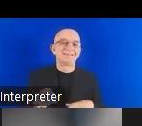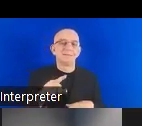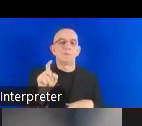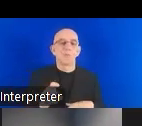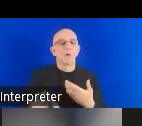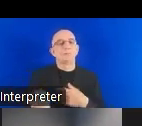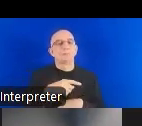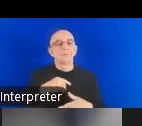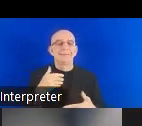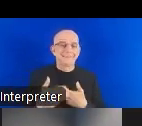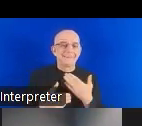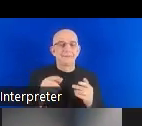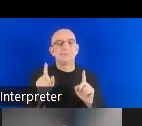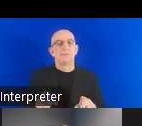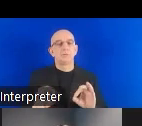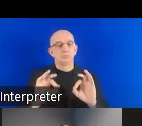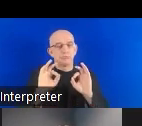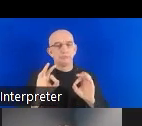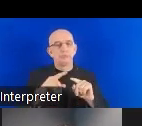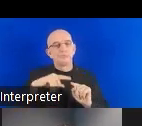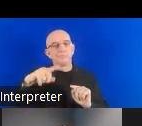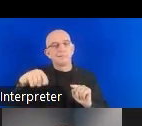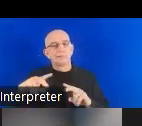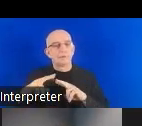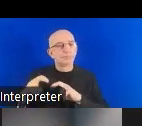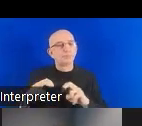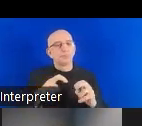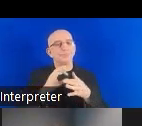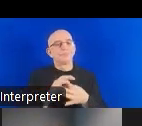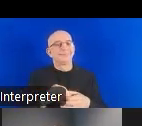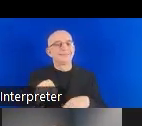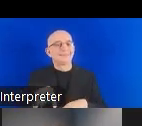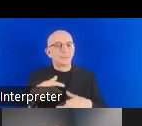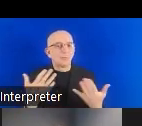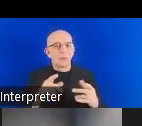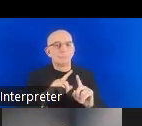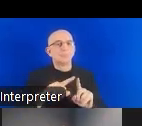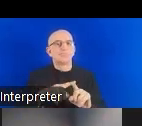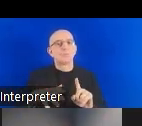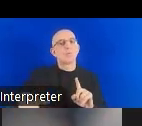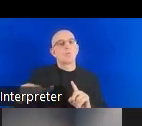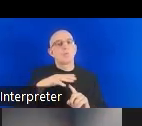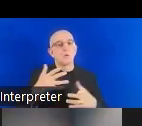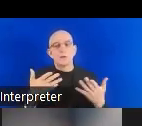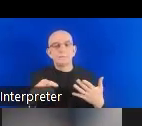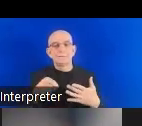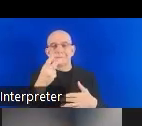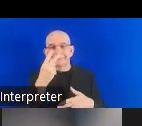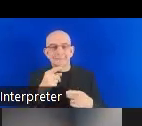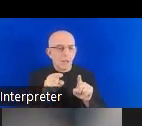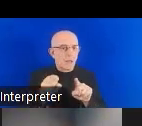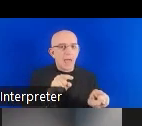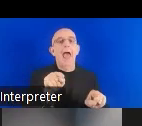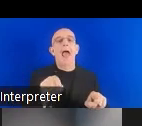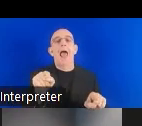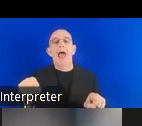to identify children with disabilities in their schools and classrooms is also an important challenge. So what do